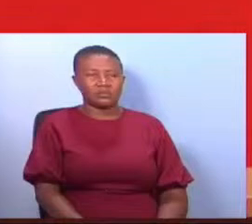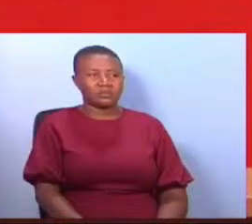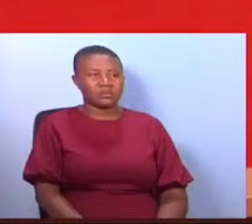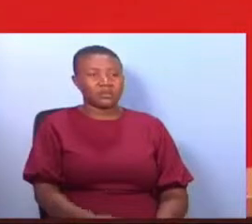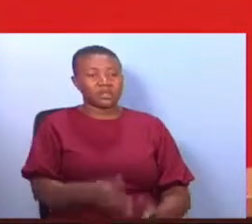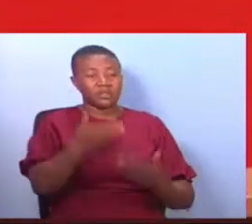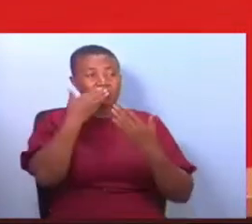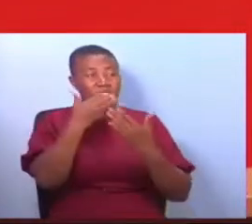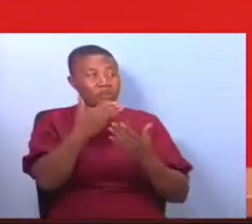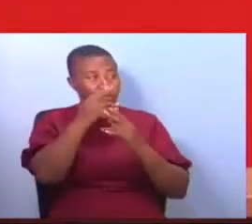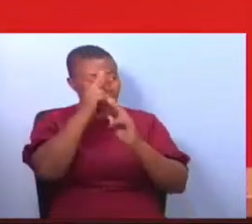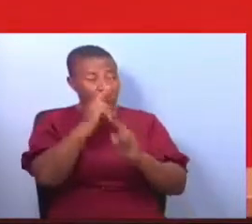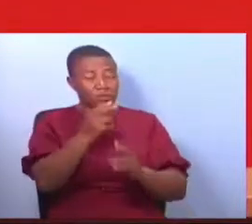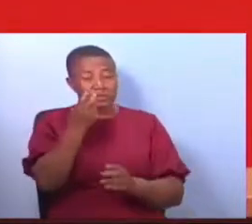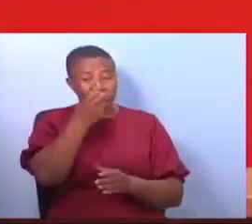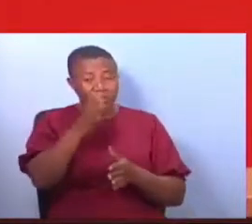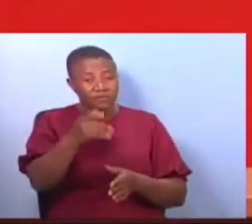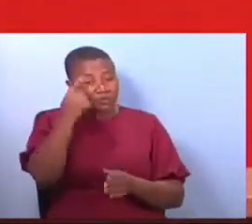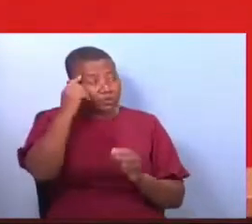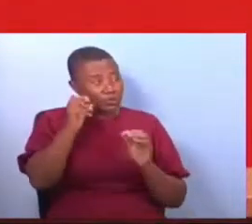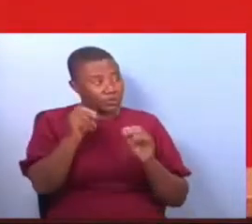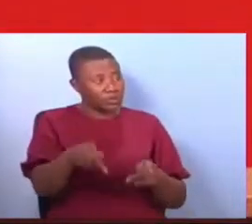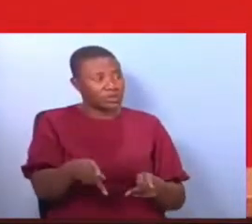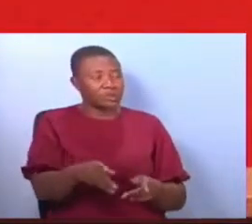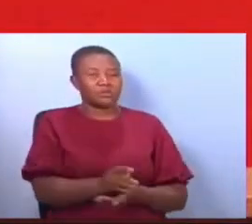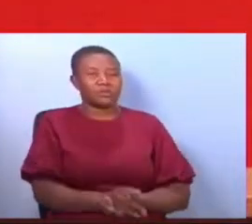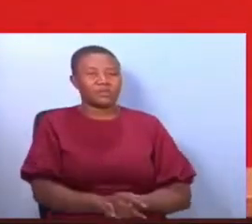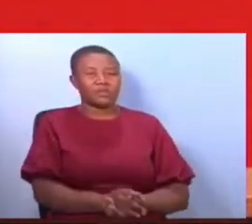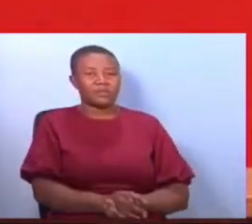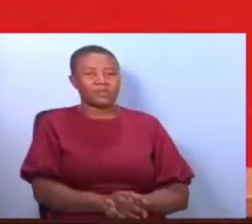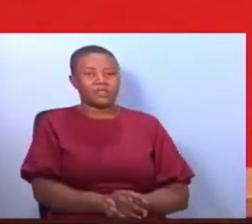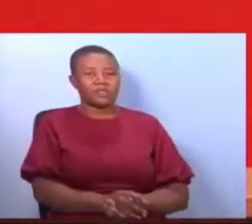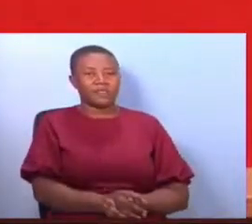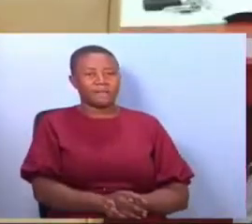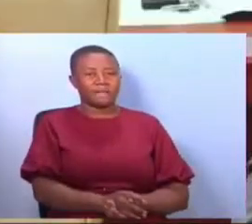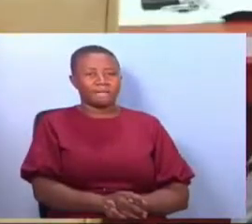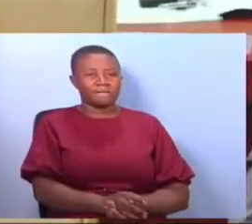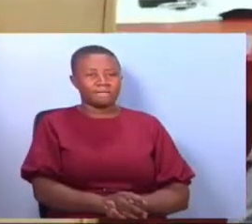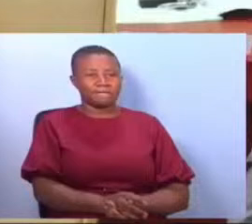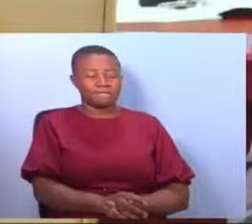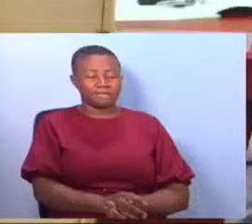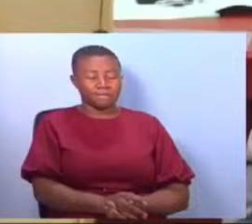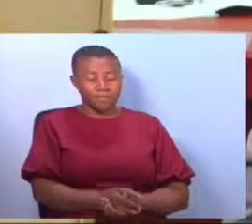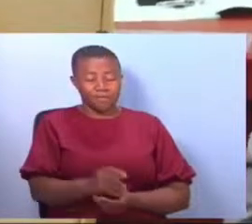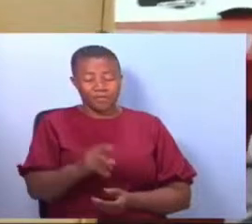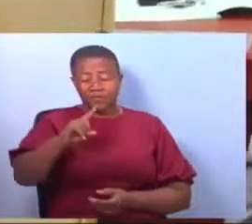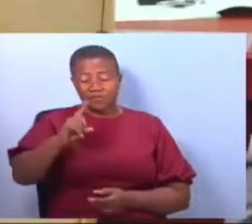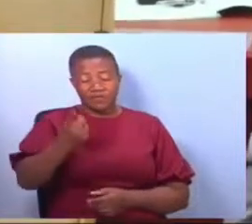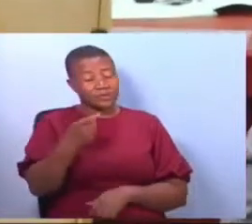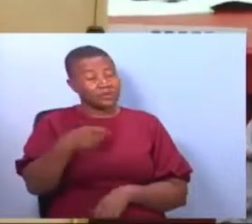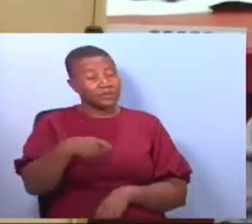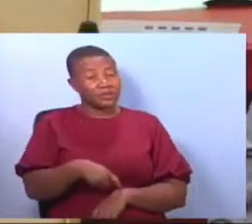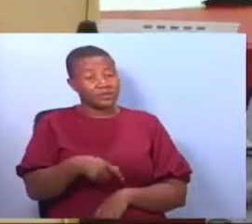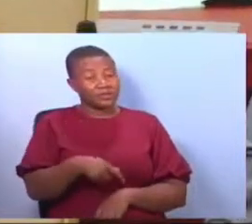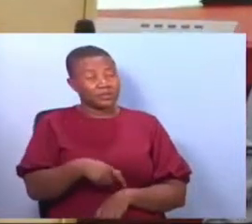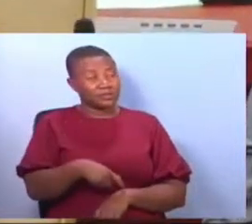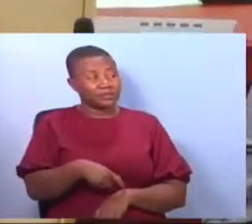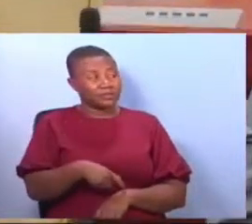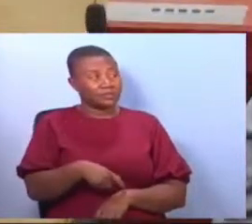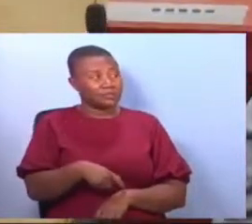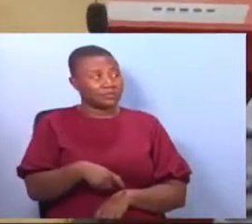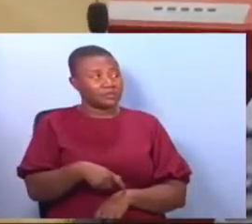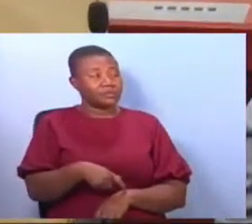Honorable Speaker, for the opportunity. Mr. Speaker, this being the very first time you've taken the